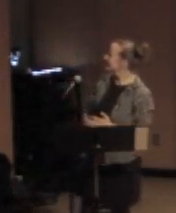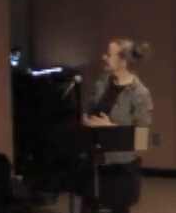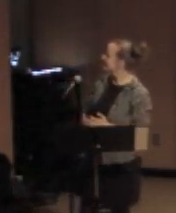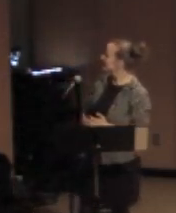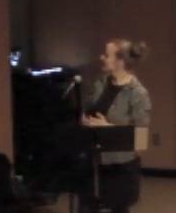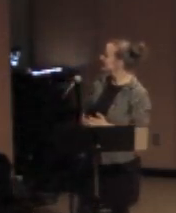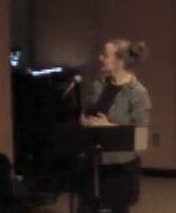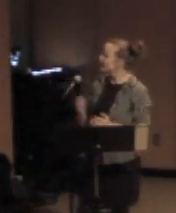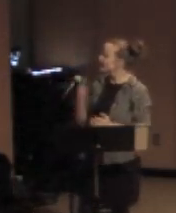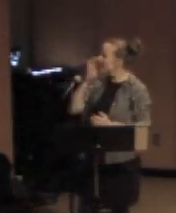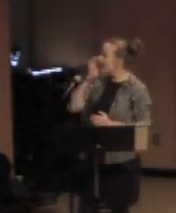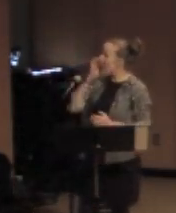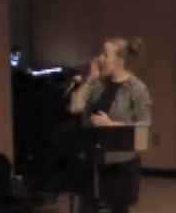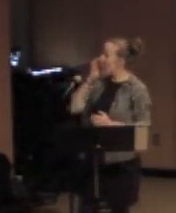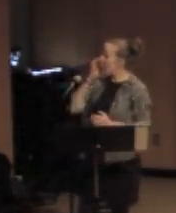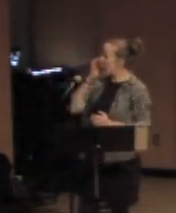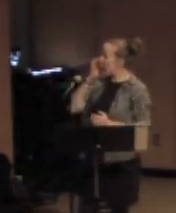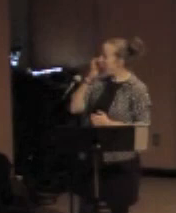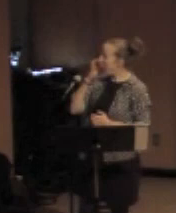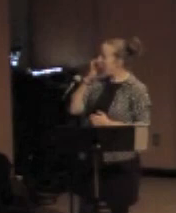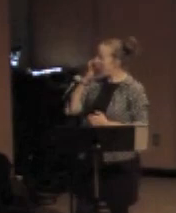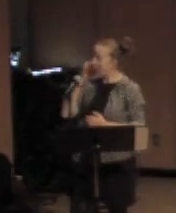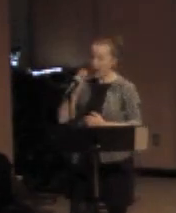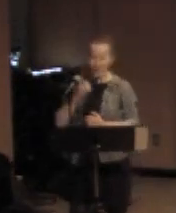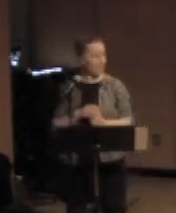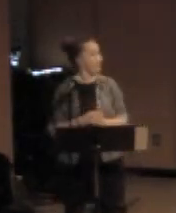it's there's that